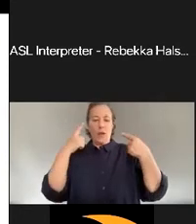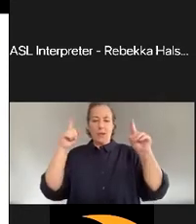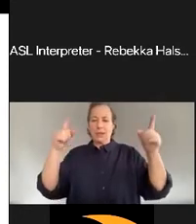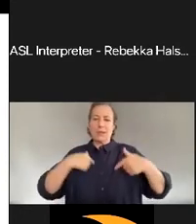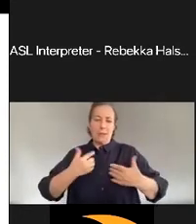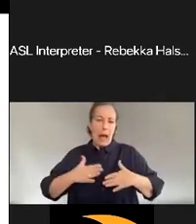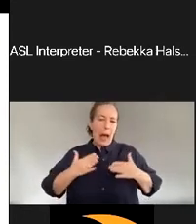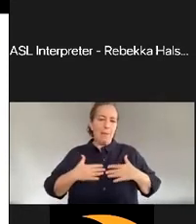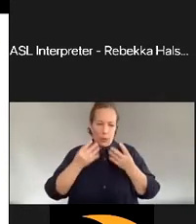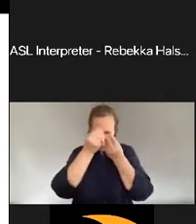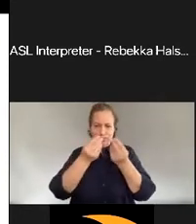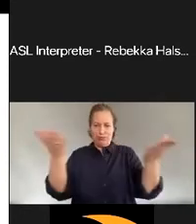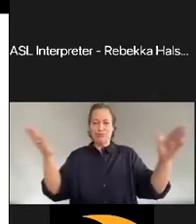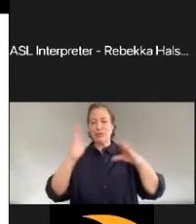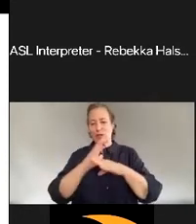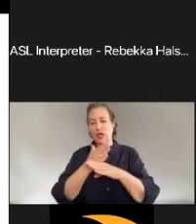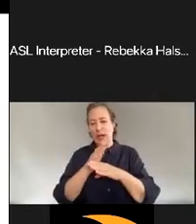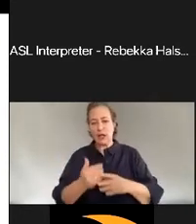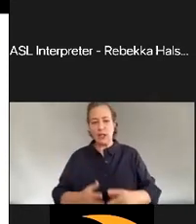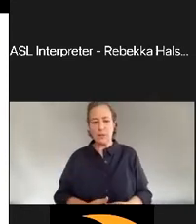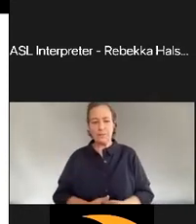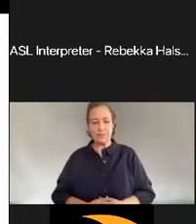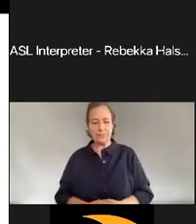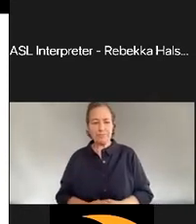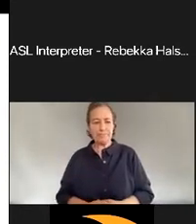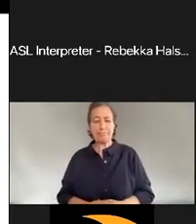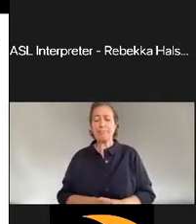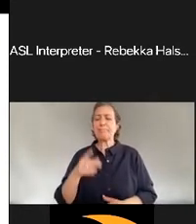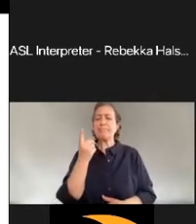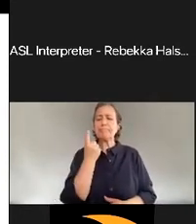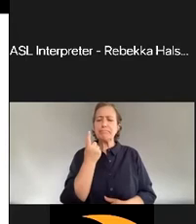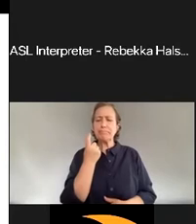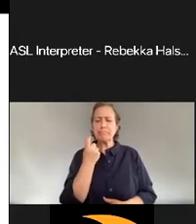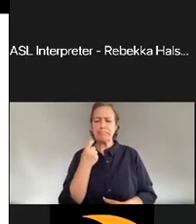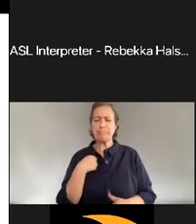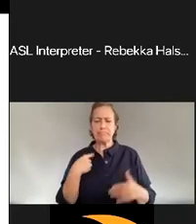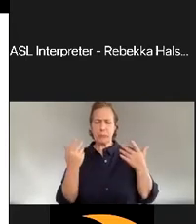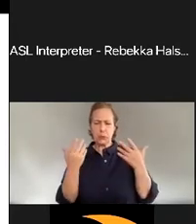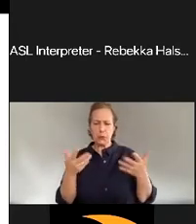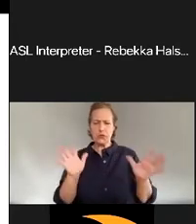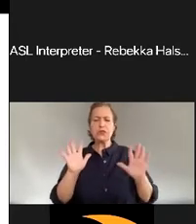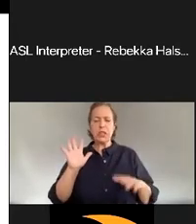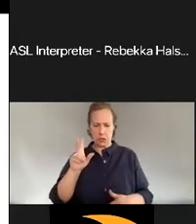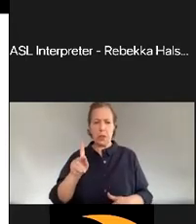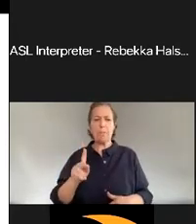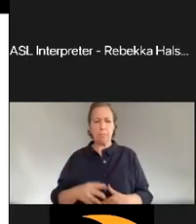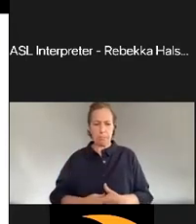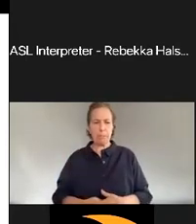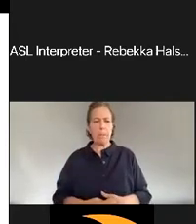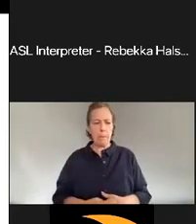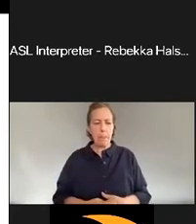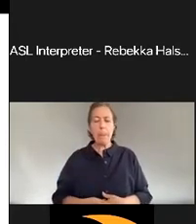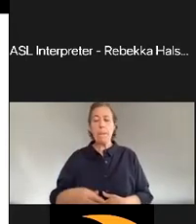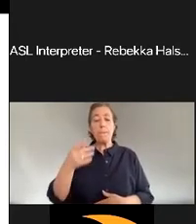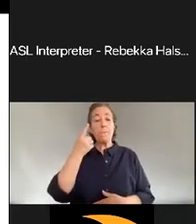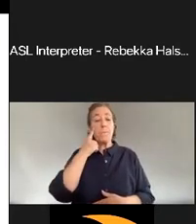able to share. And then I wanted to just finish up a little bit with some of the resources that are available. For